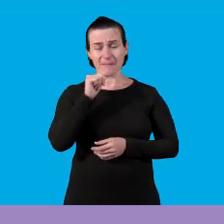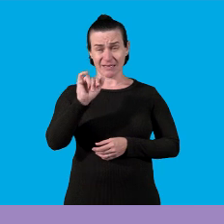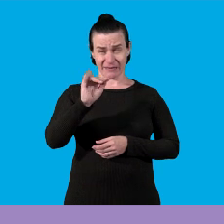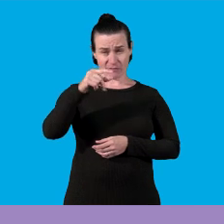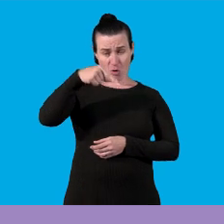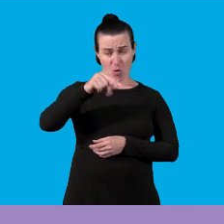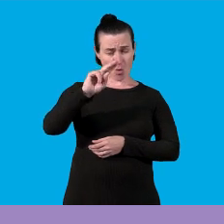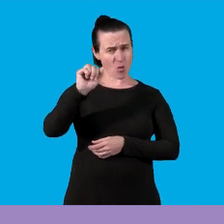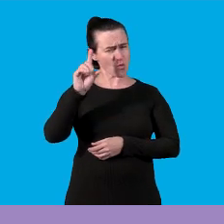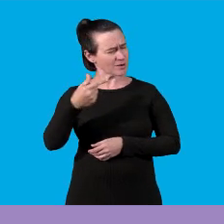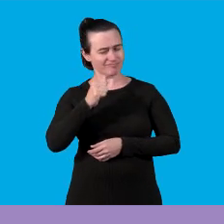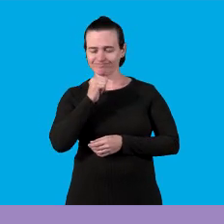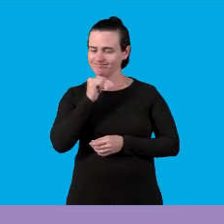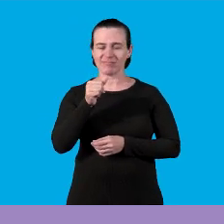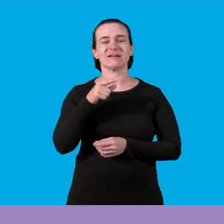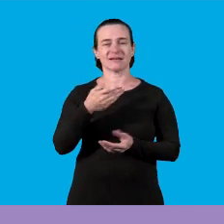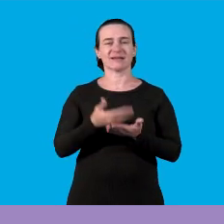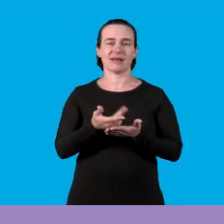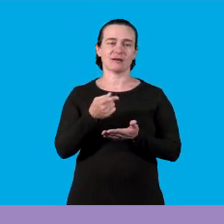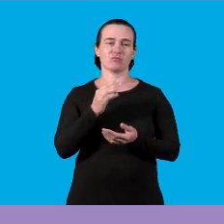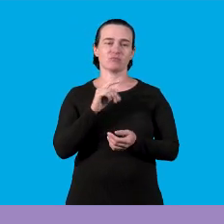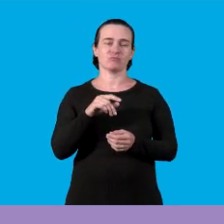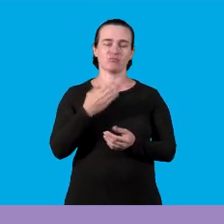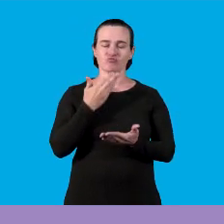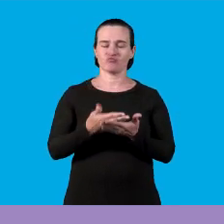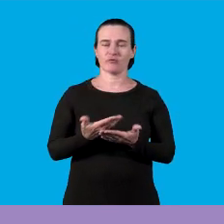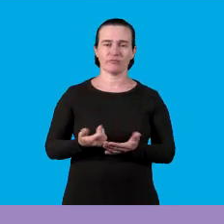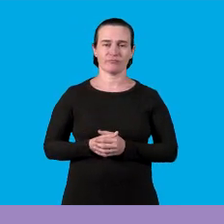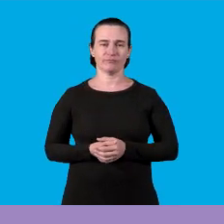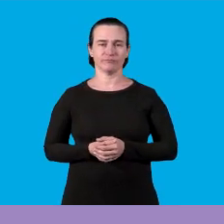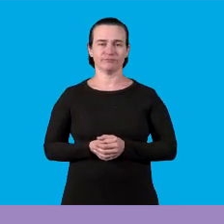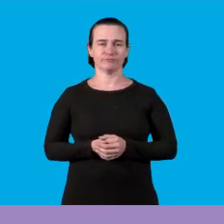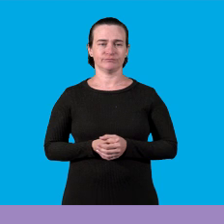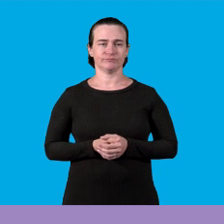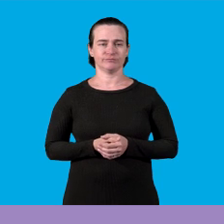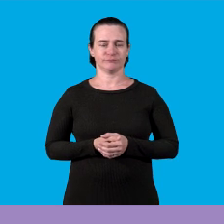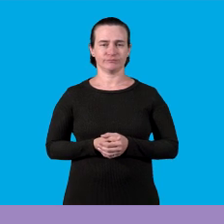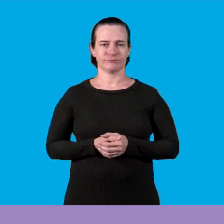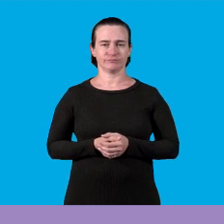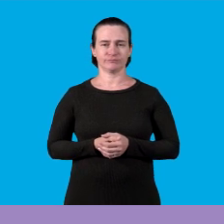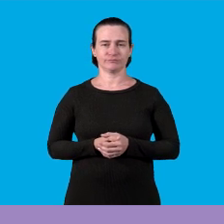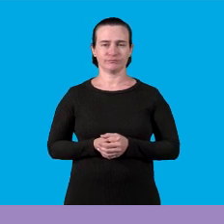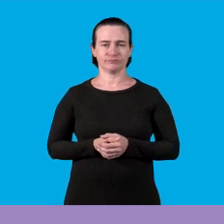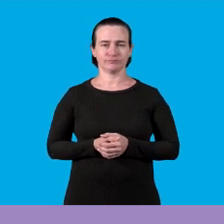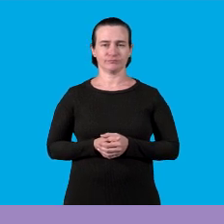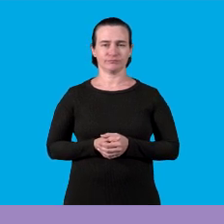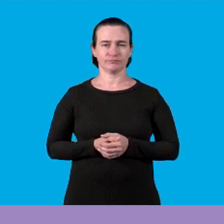quadrilateral, congruency still uses those three lines, and it's congruent to